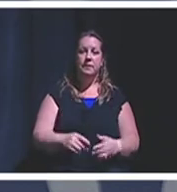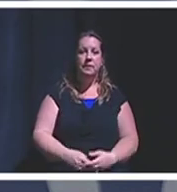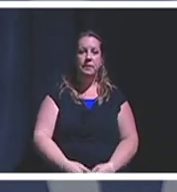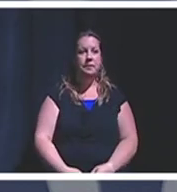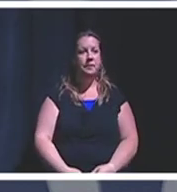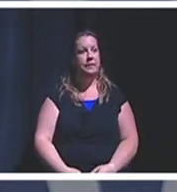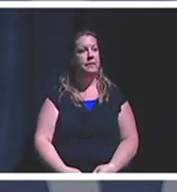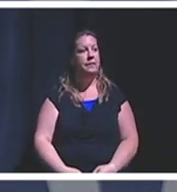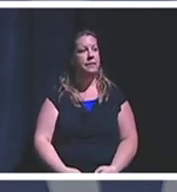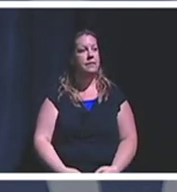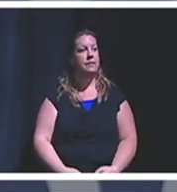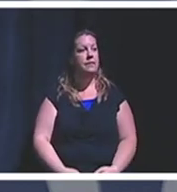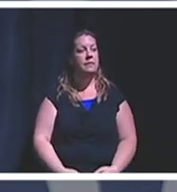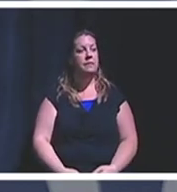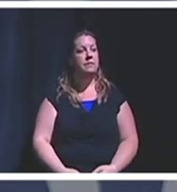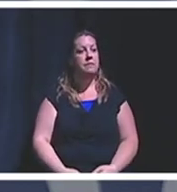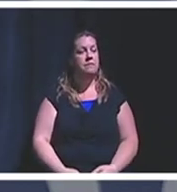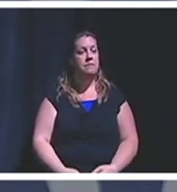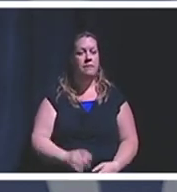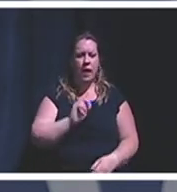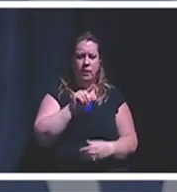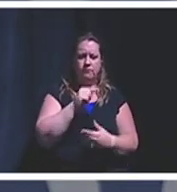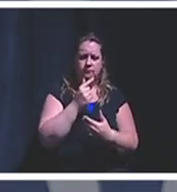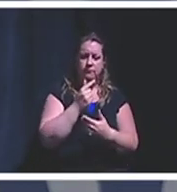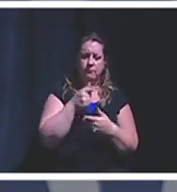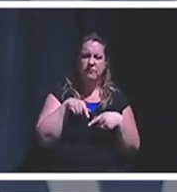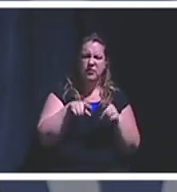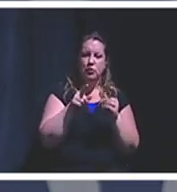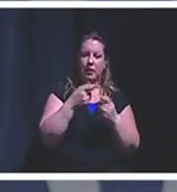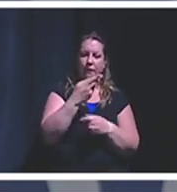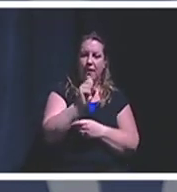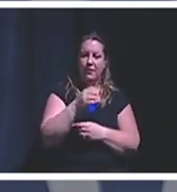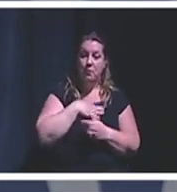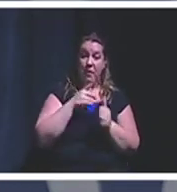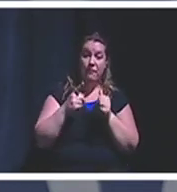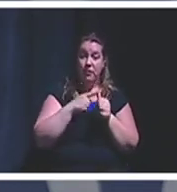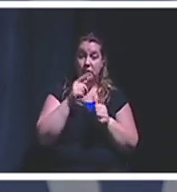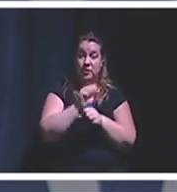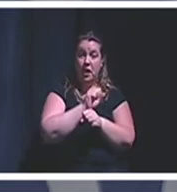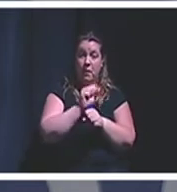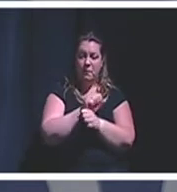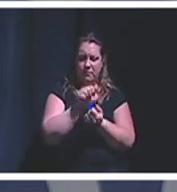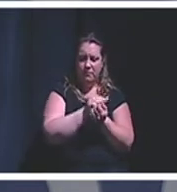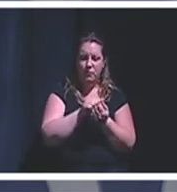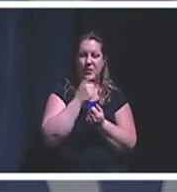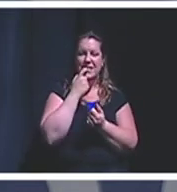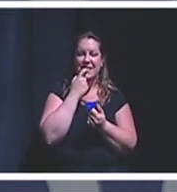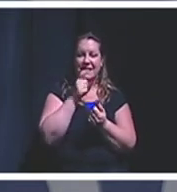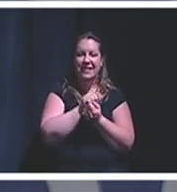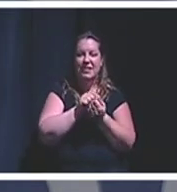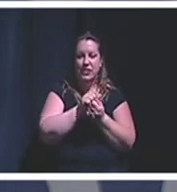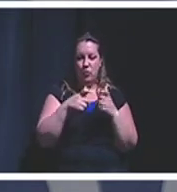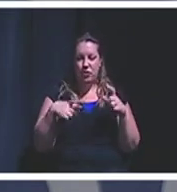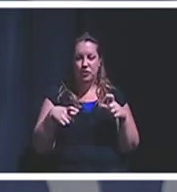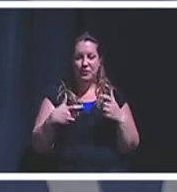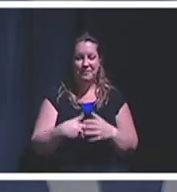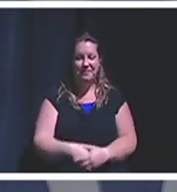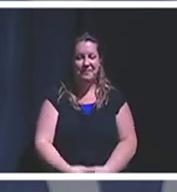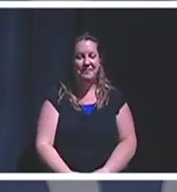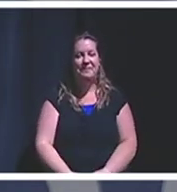My first job in high school was as a dishwasher. Now I say that because I wasn't just a